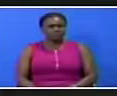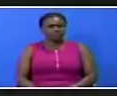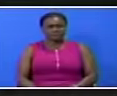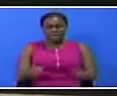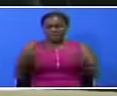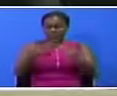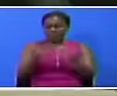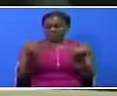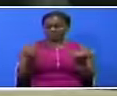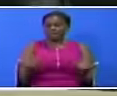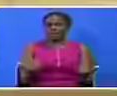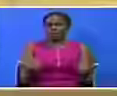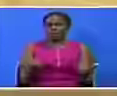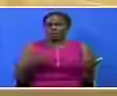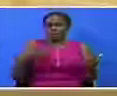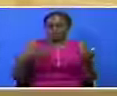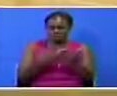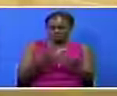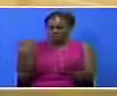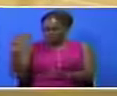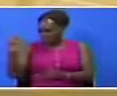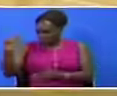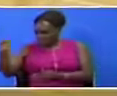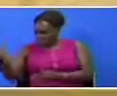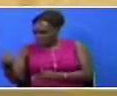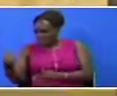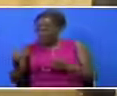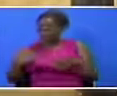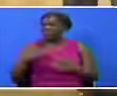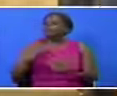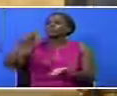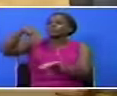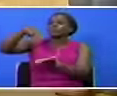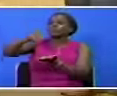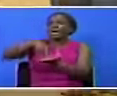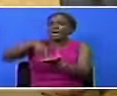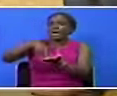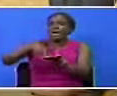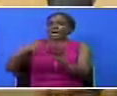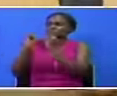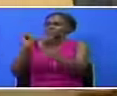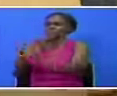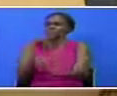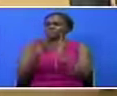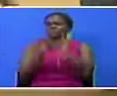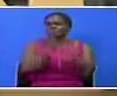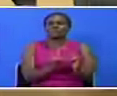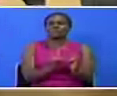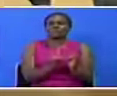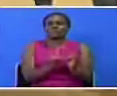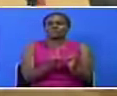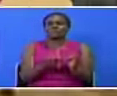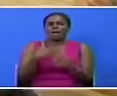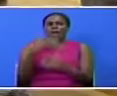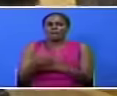But now, close to 4,000 aspirants are seeking election on the only other option left after the